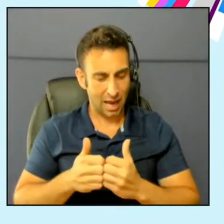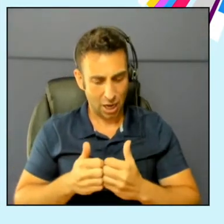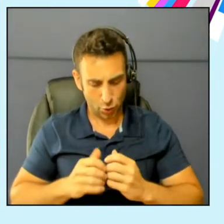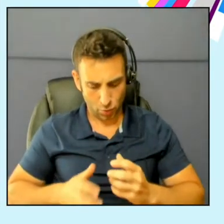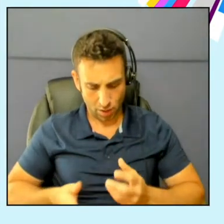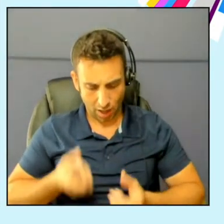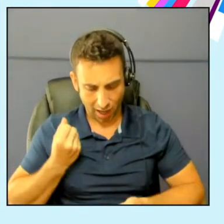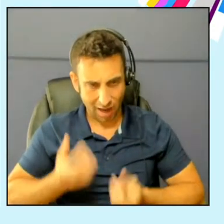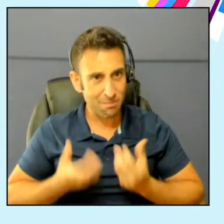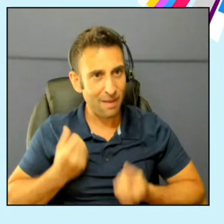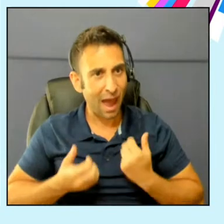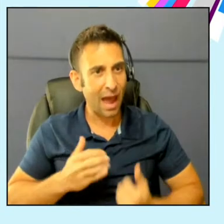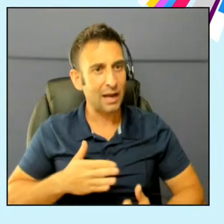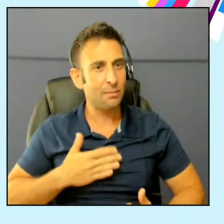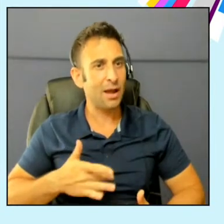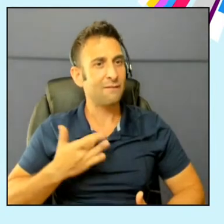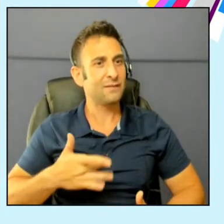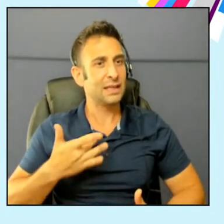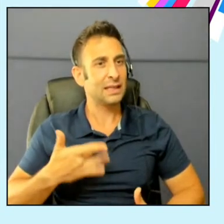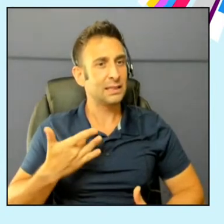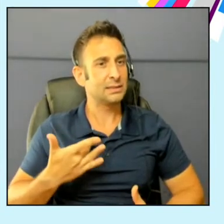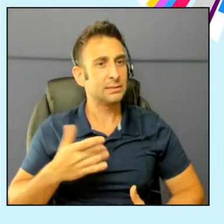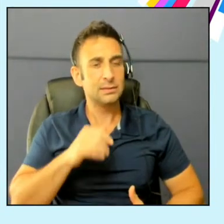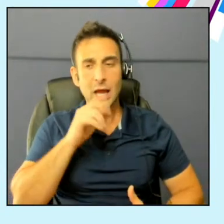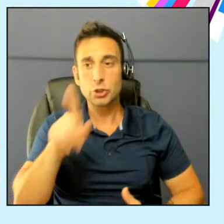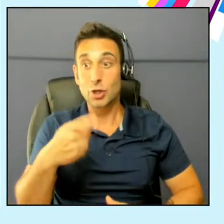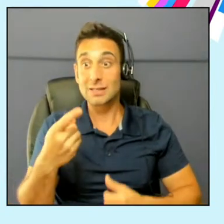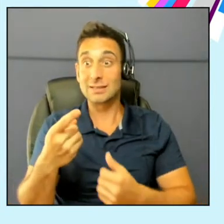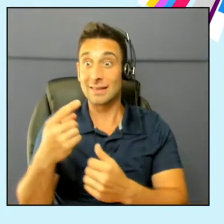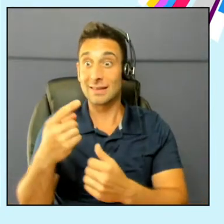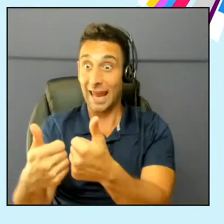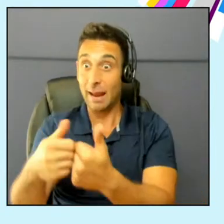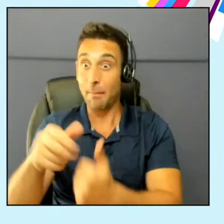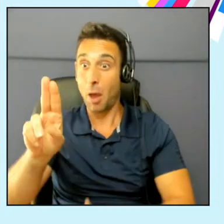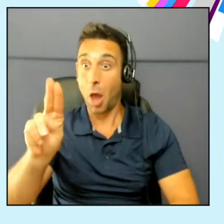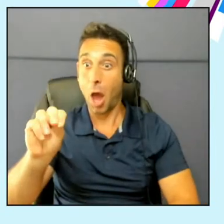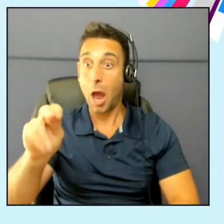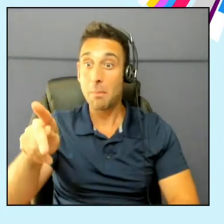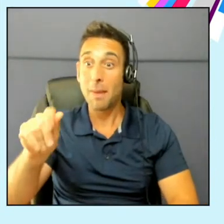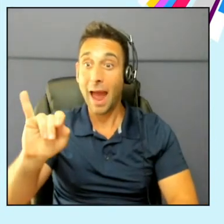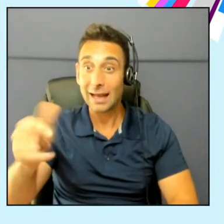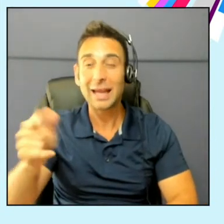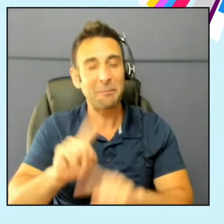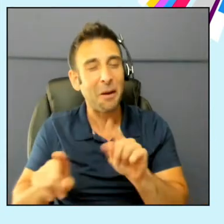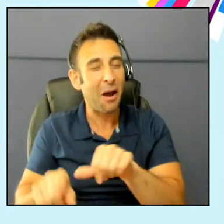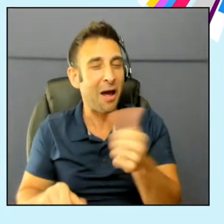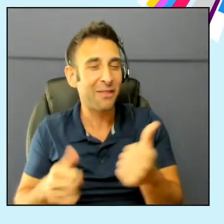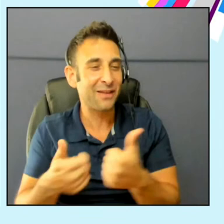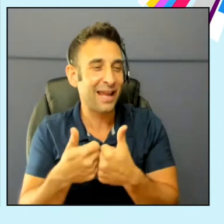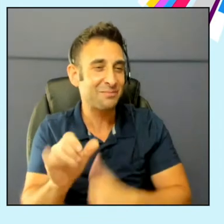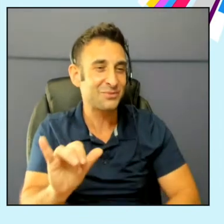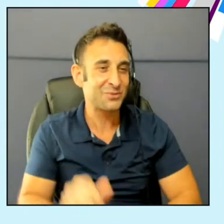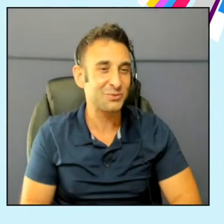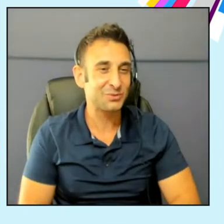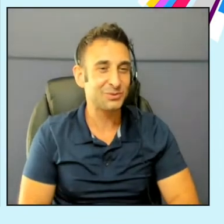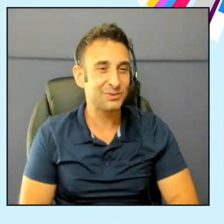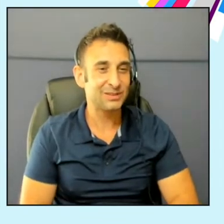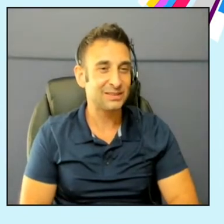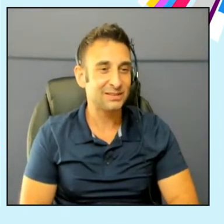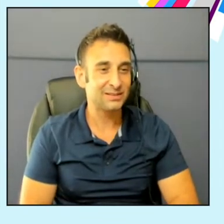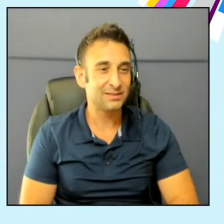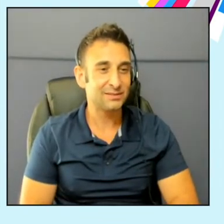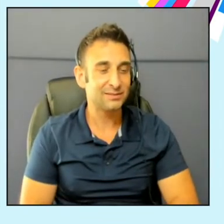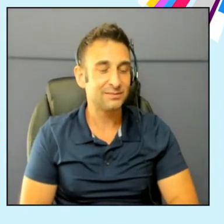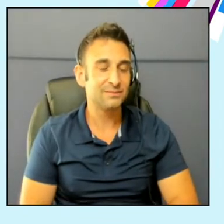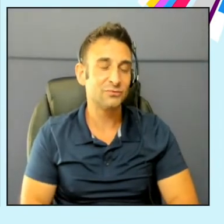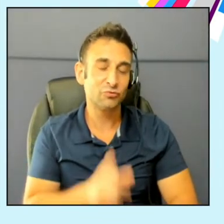of their feelings, not just in the game unpacking, but in other games as well. And it's been something that I think is so important